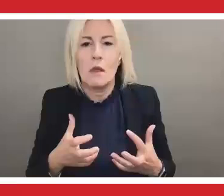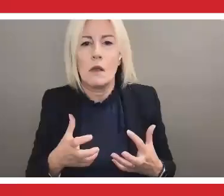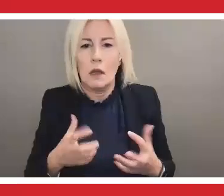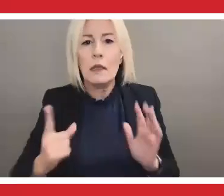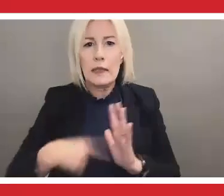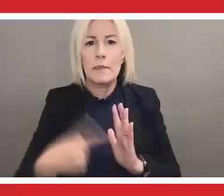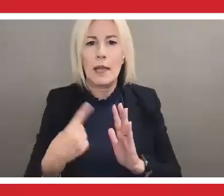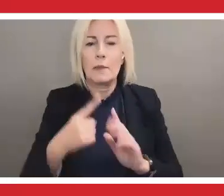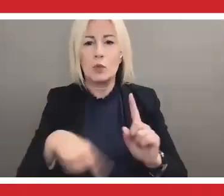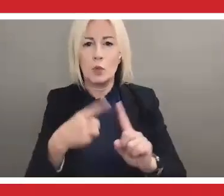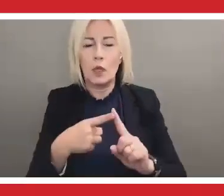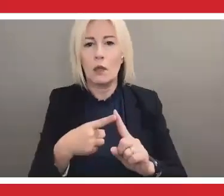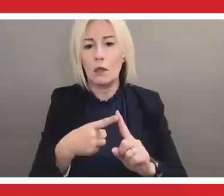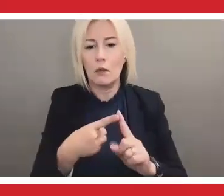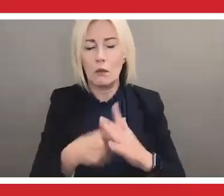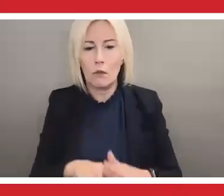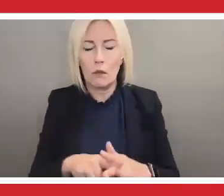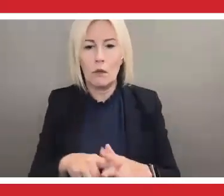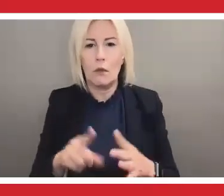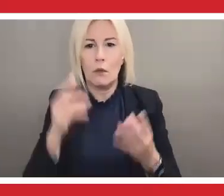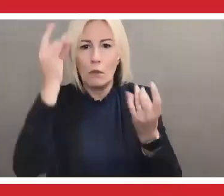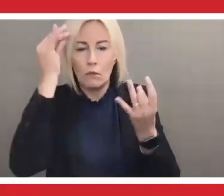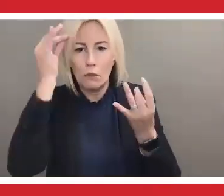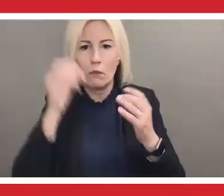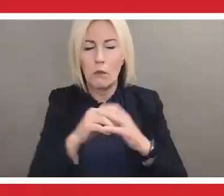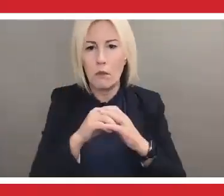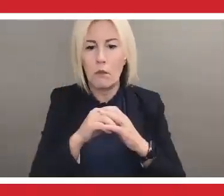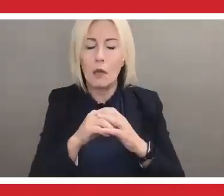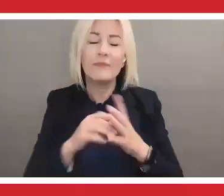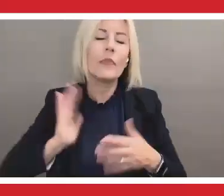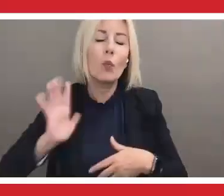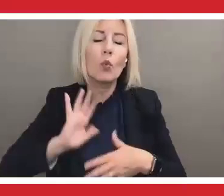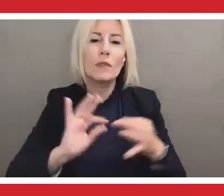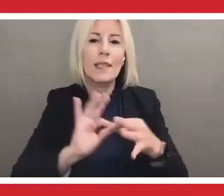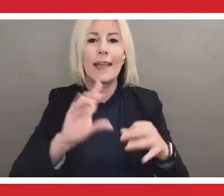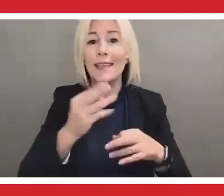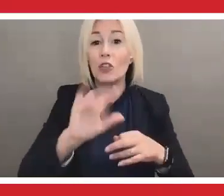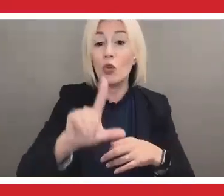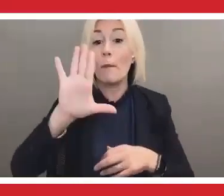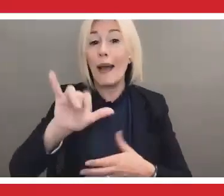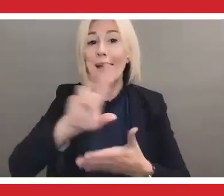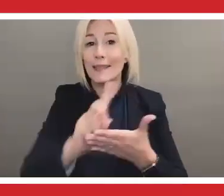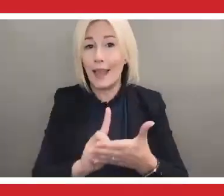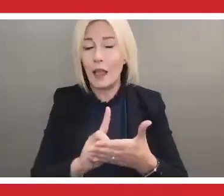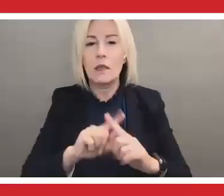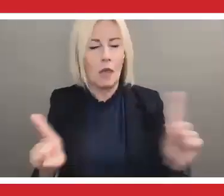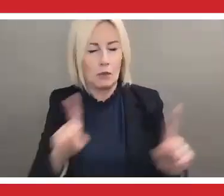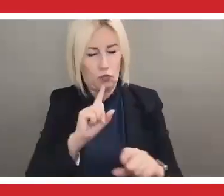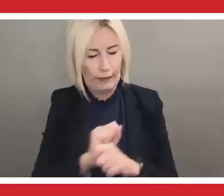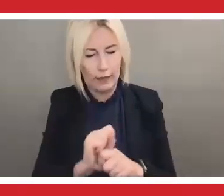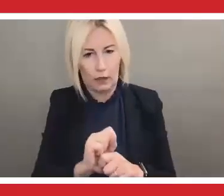start thinking on we used to say digital by design, but the reality is that we